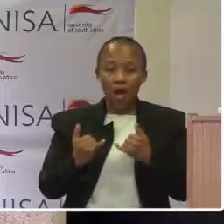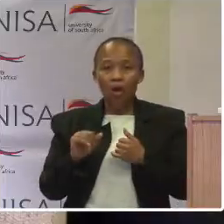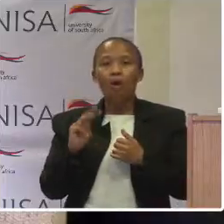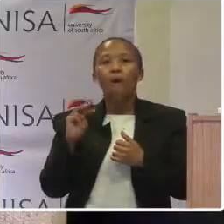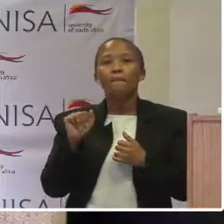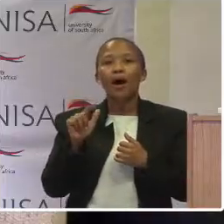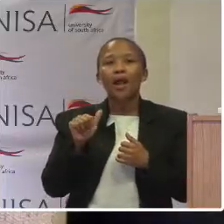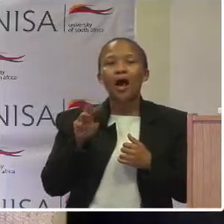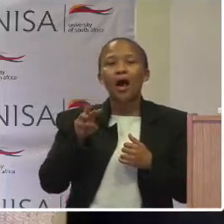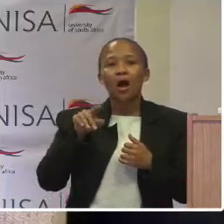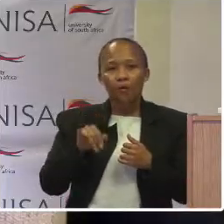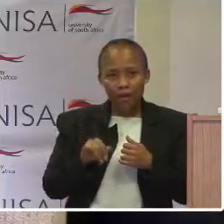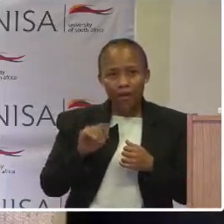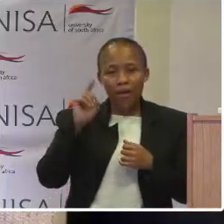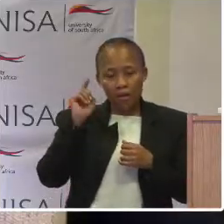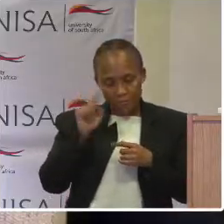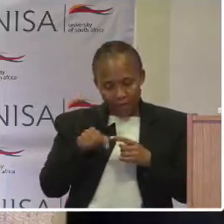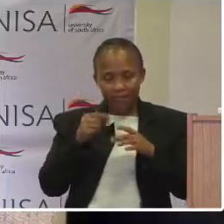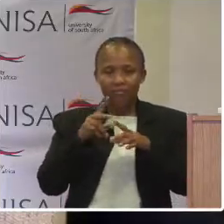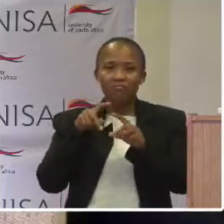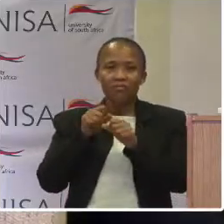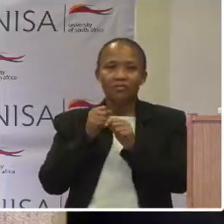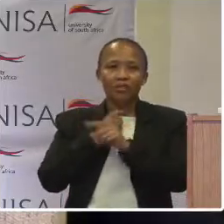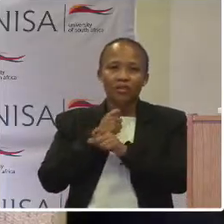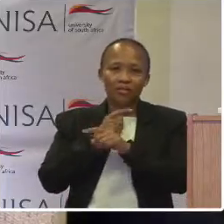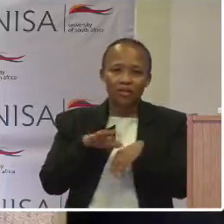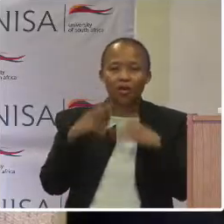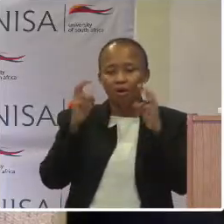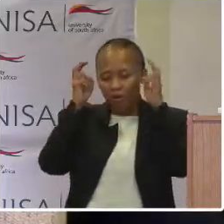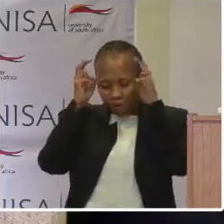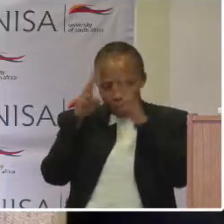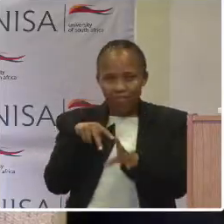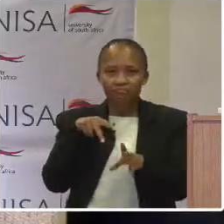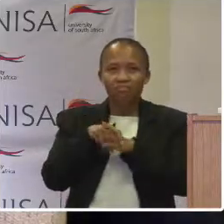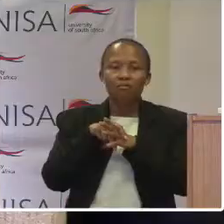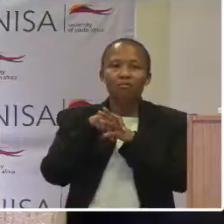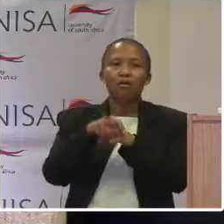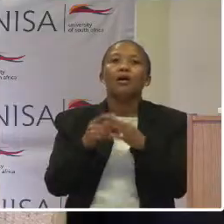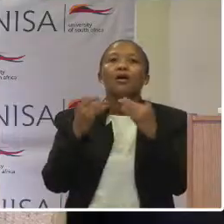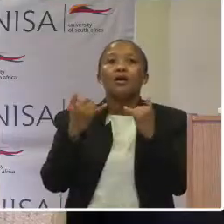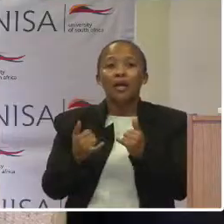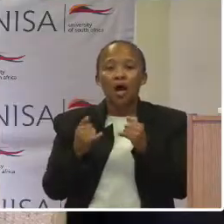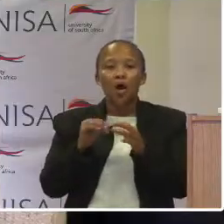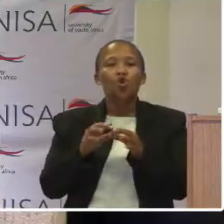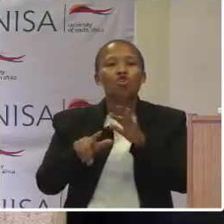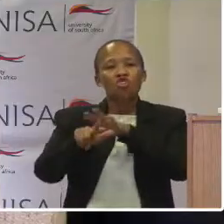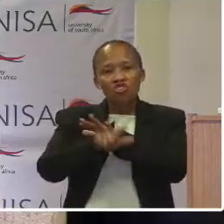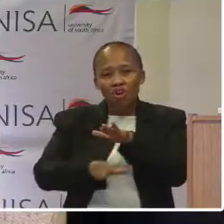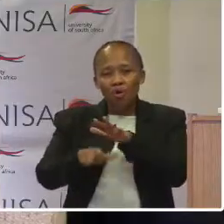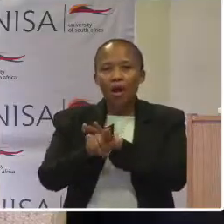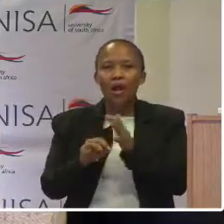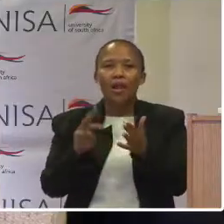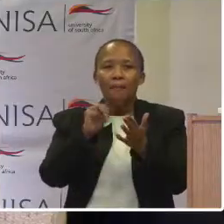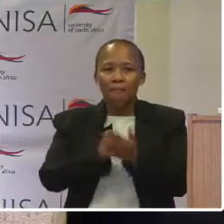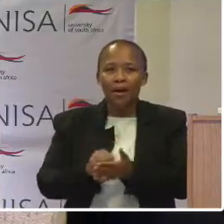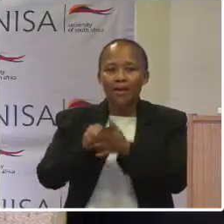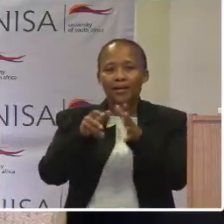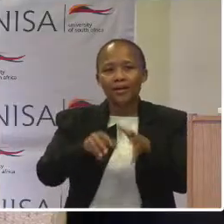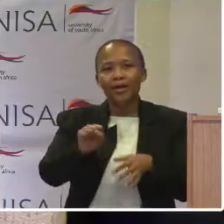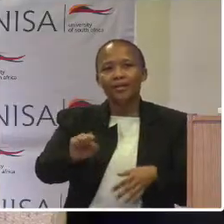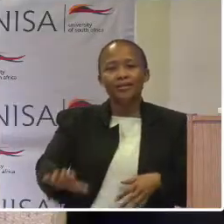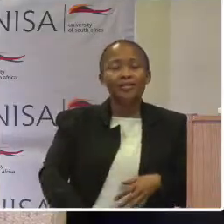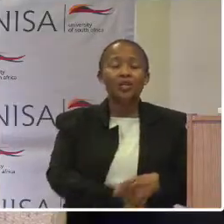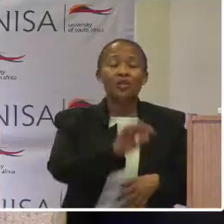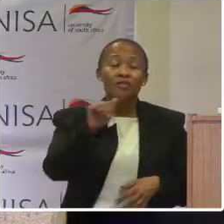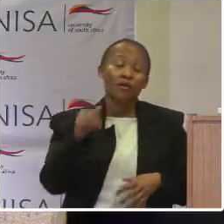or whatever, a taxi. So the domestic market in most countries in South Africa is very weak. We